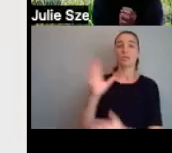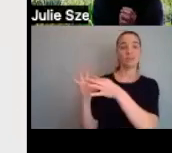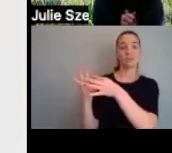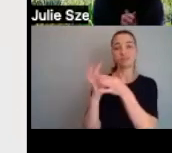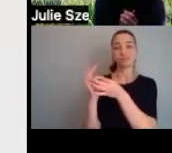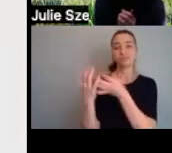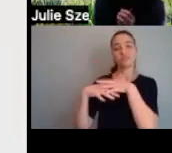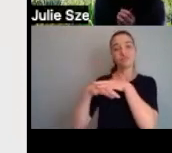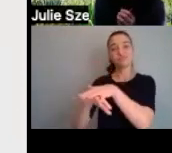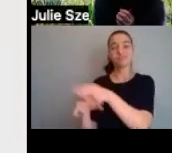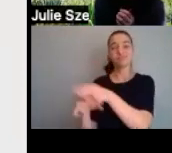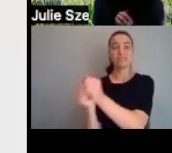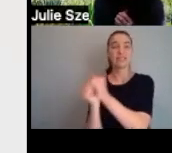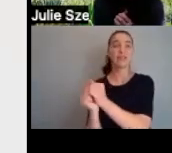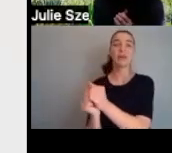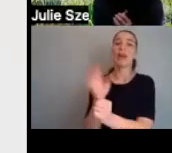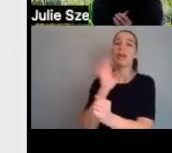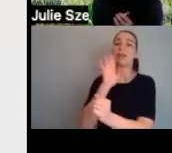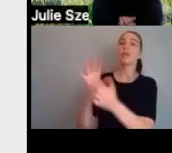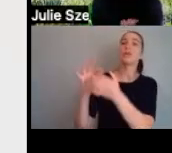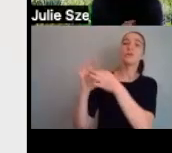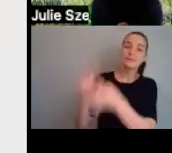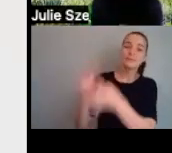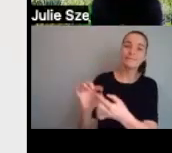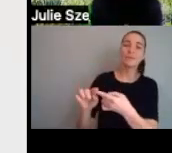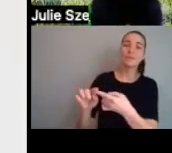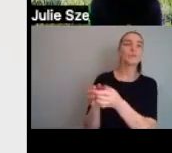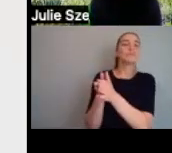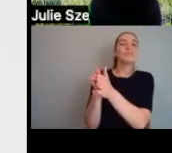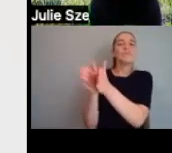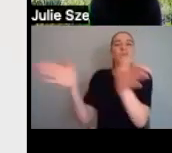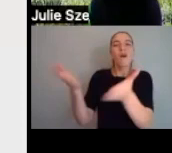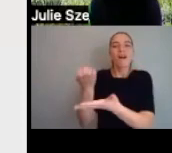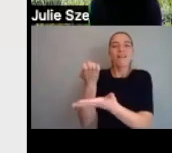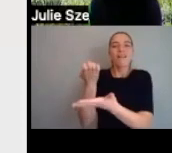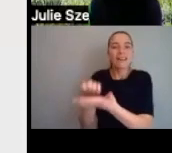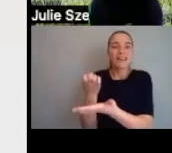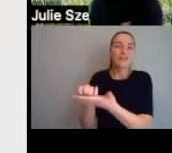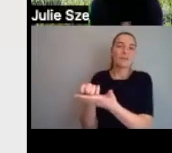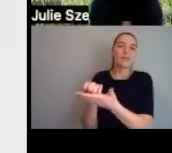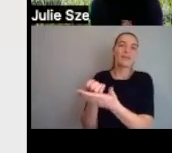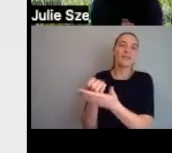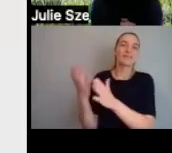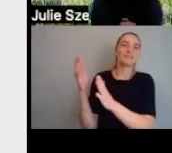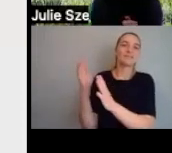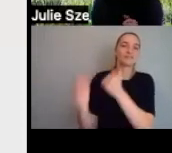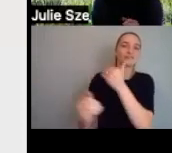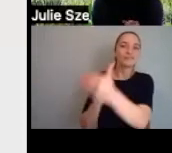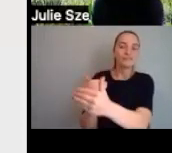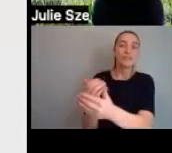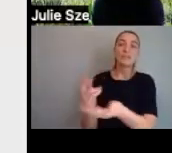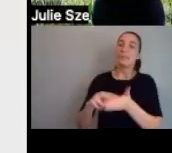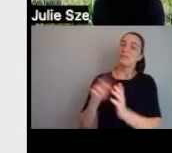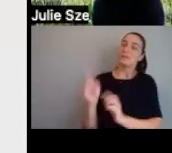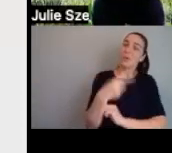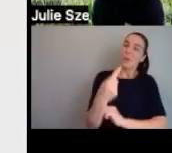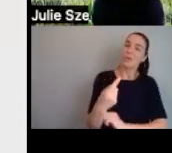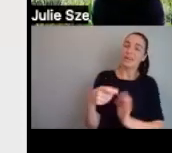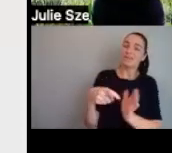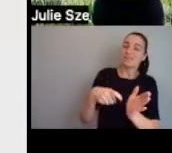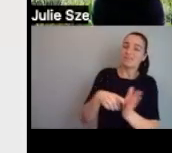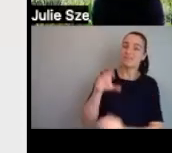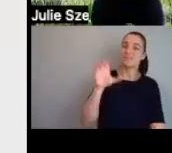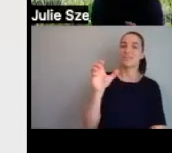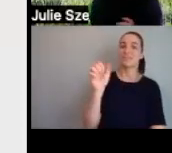-political economic agenda. So it's not just about carbon, in other words, but about human domination over nature, fossil fuel